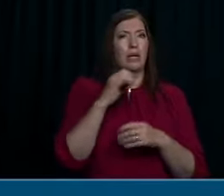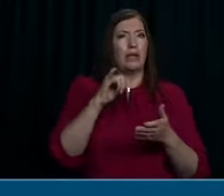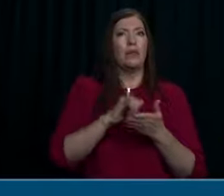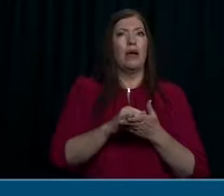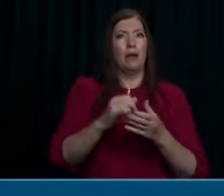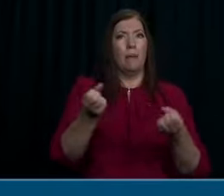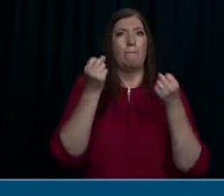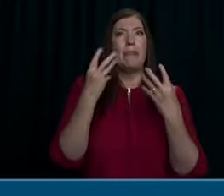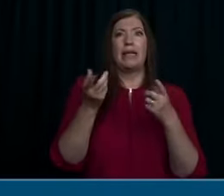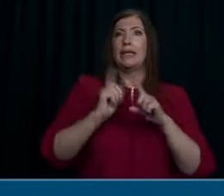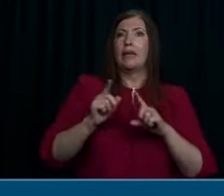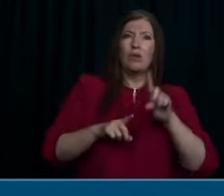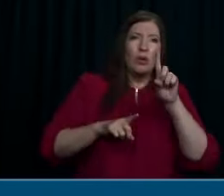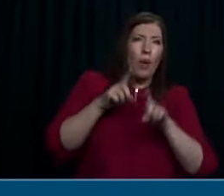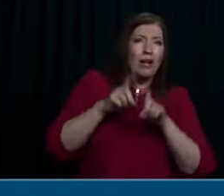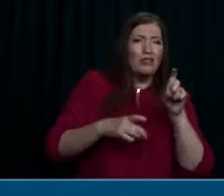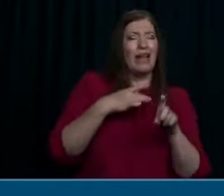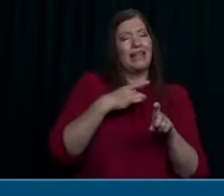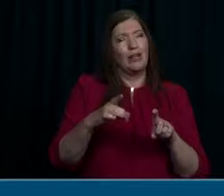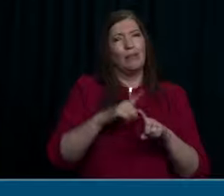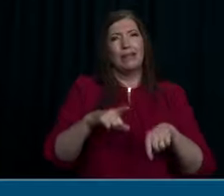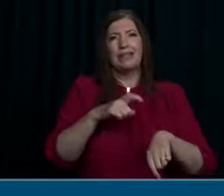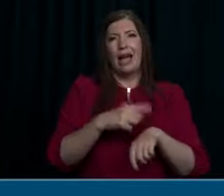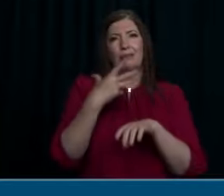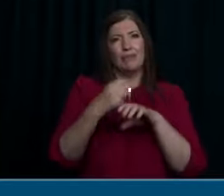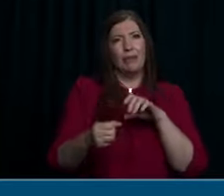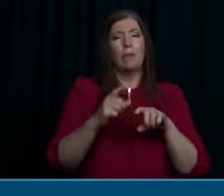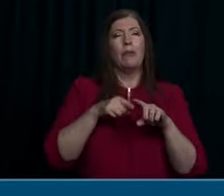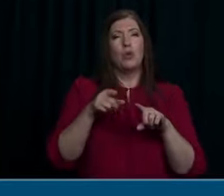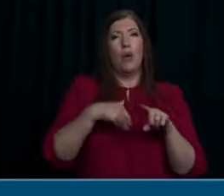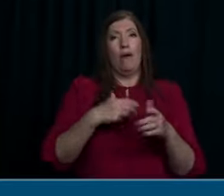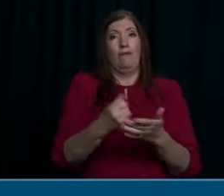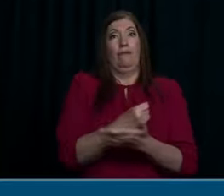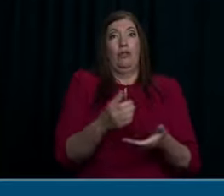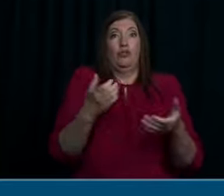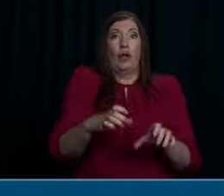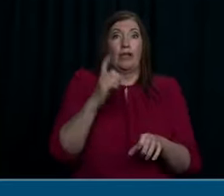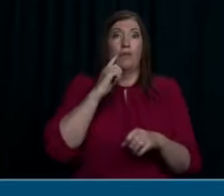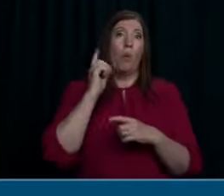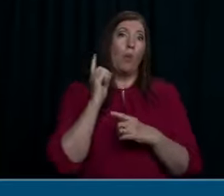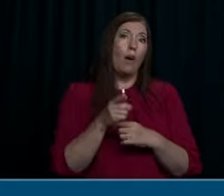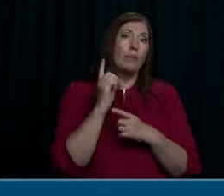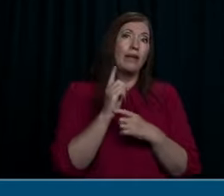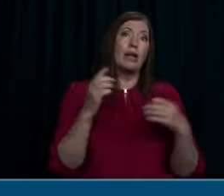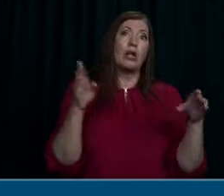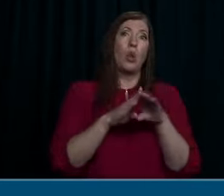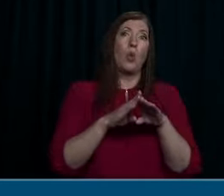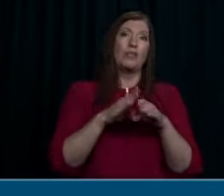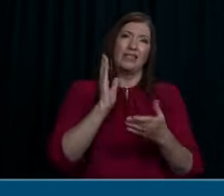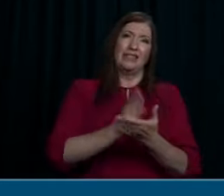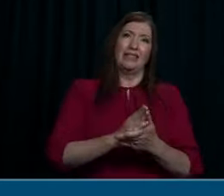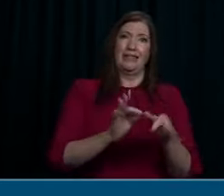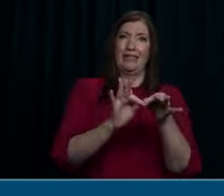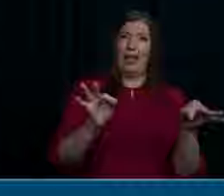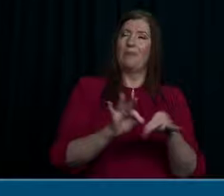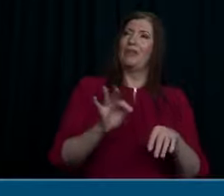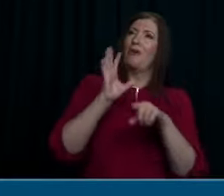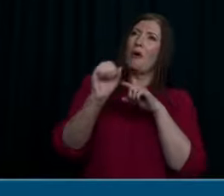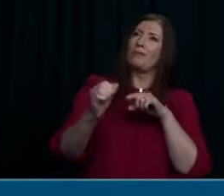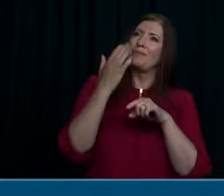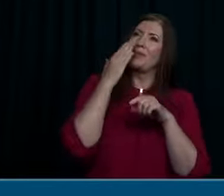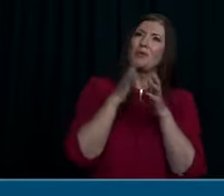a lot of questions I would have liked to get to, but we didn't have time. But you have a chance here for a 1-minute closing statement. Awesome. Well, thank you